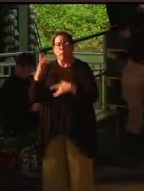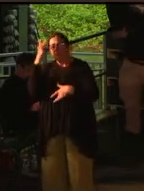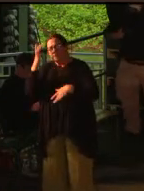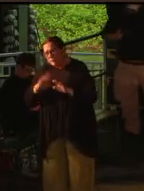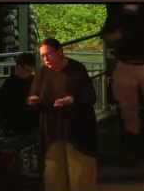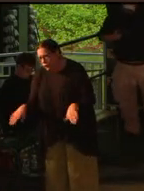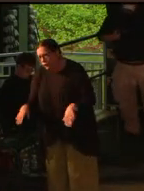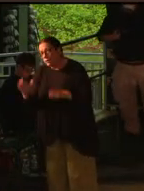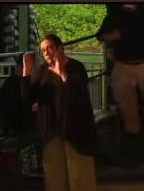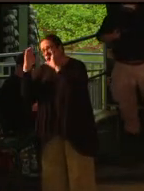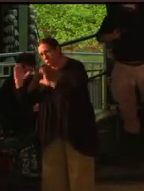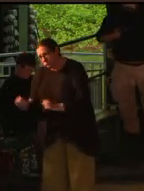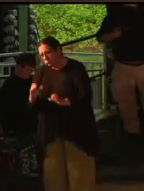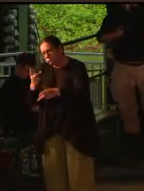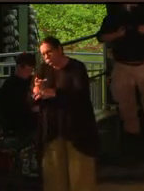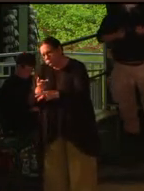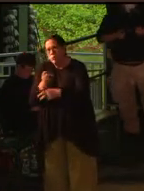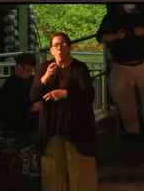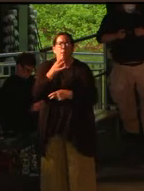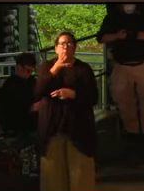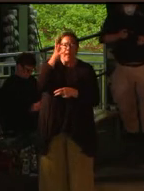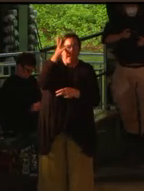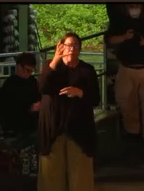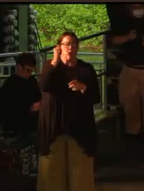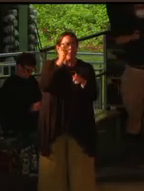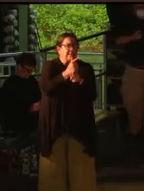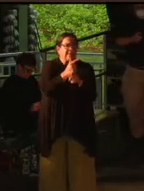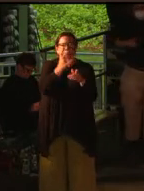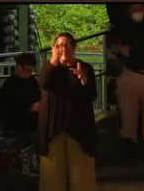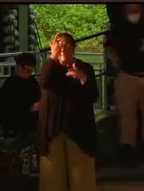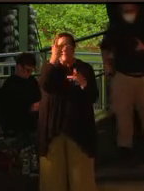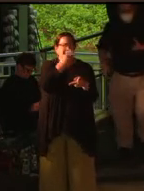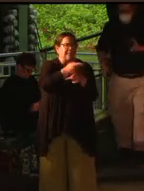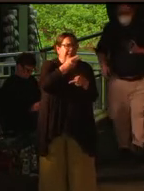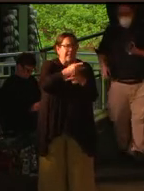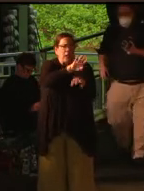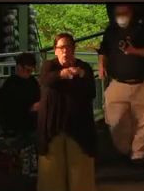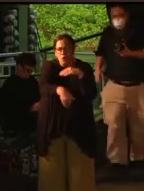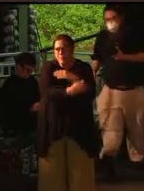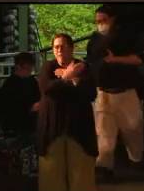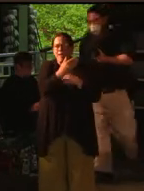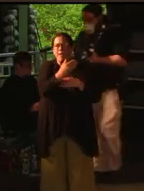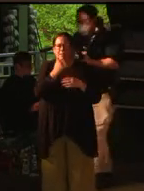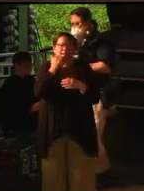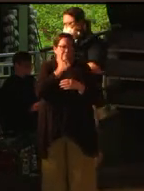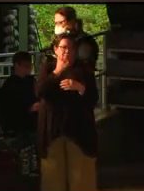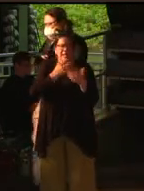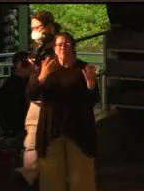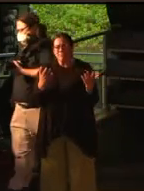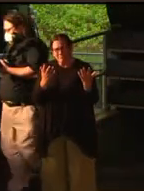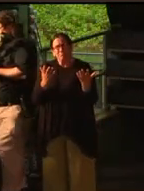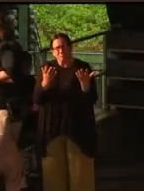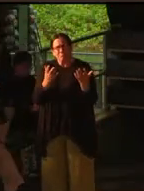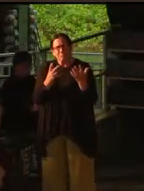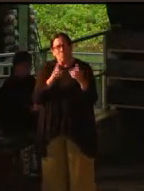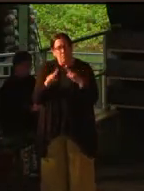child, or caring for a sick parent or sibling. Some of you carried on when you lost